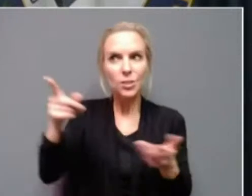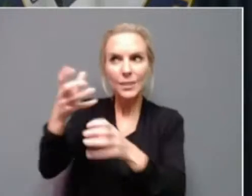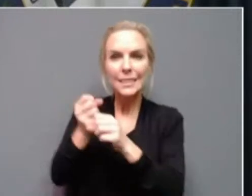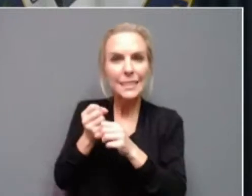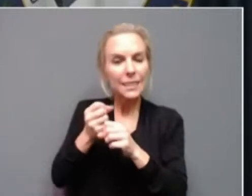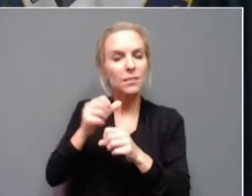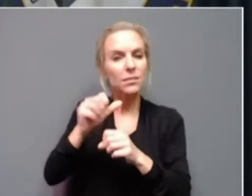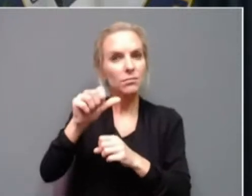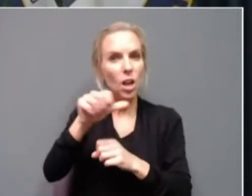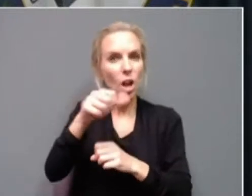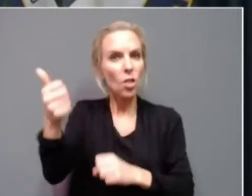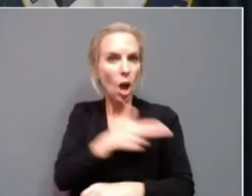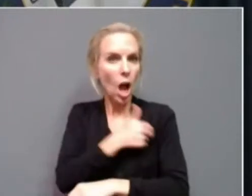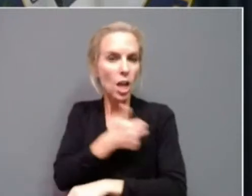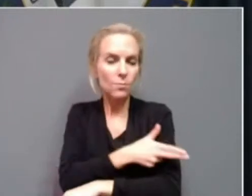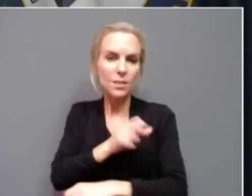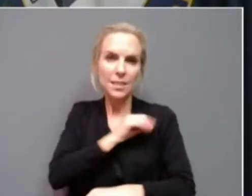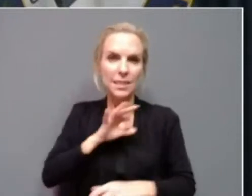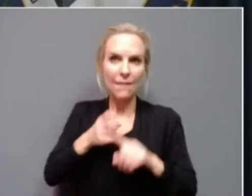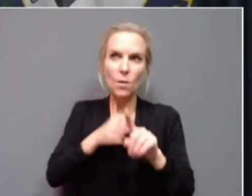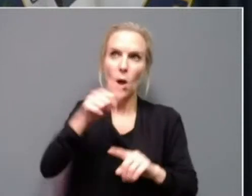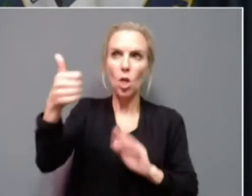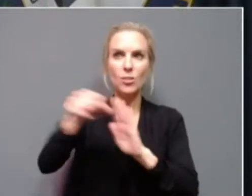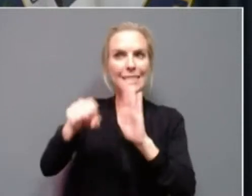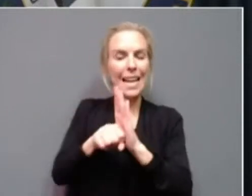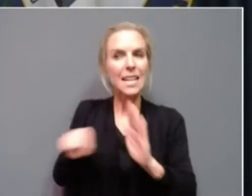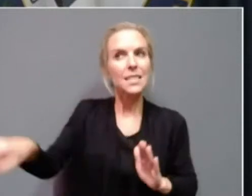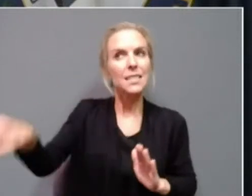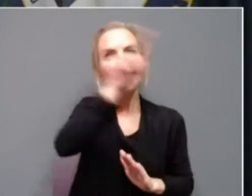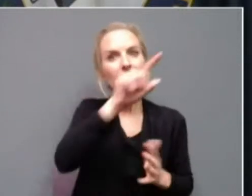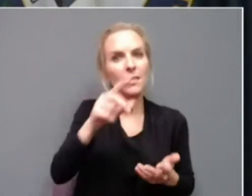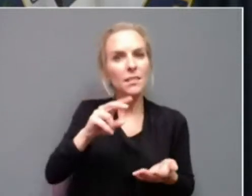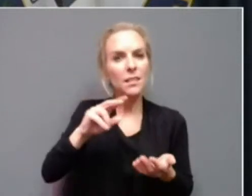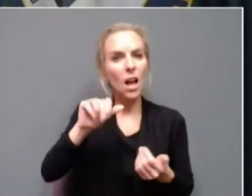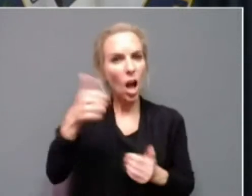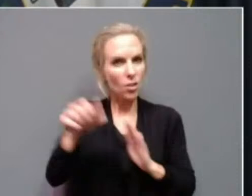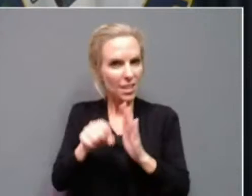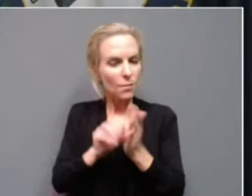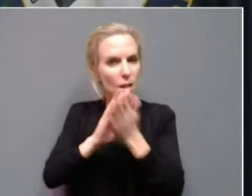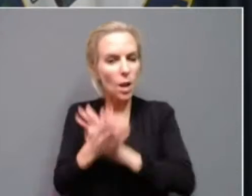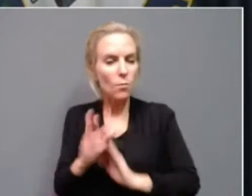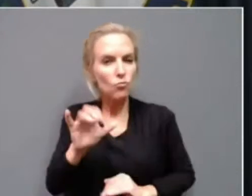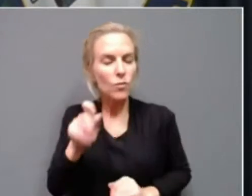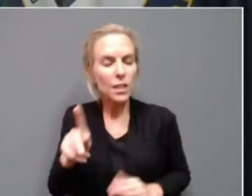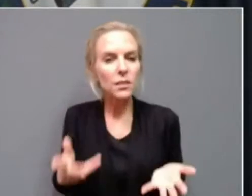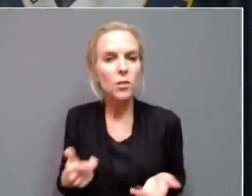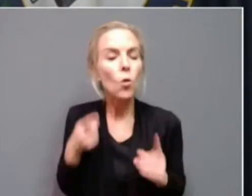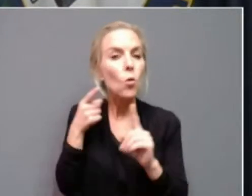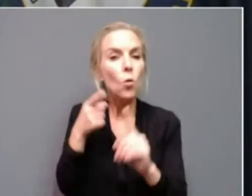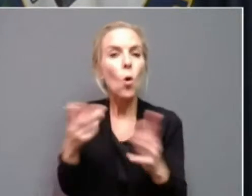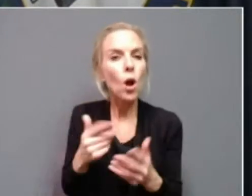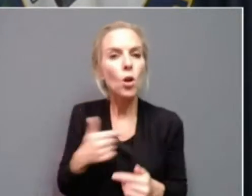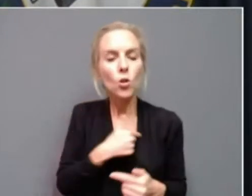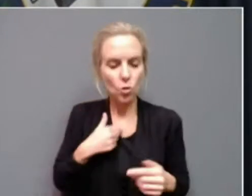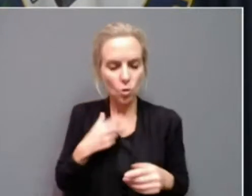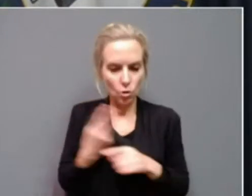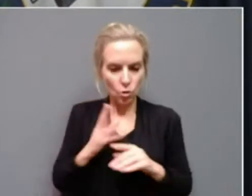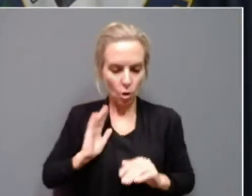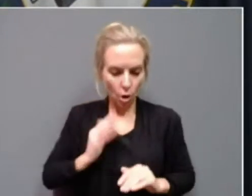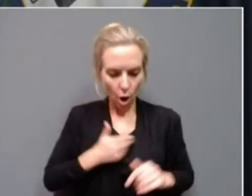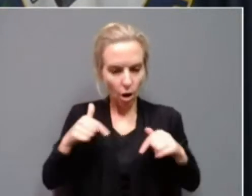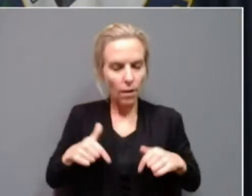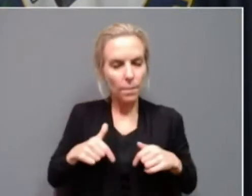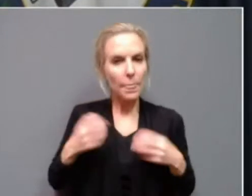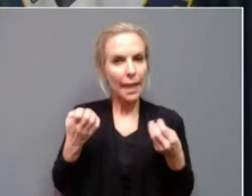states. That would seemingly put other states at risk. Currently, our goal is to use our mitigation efforts to make